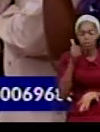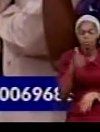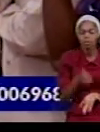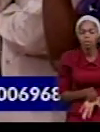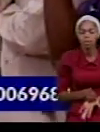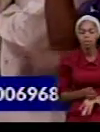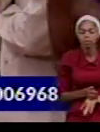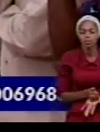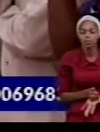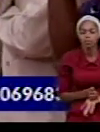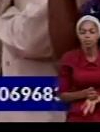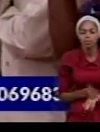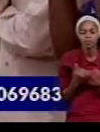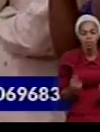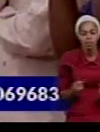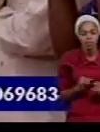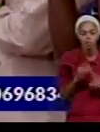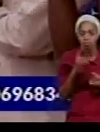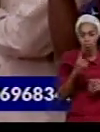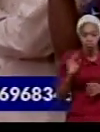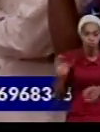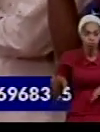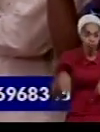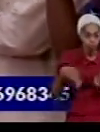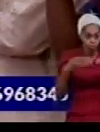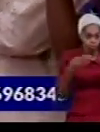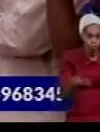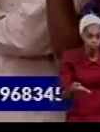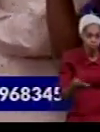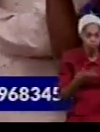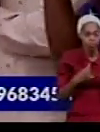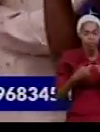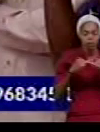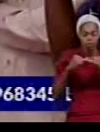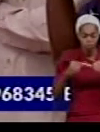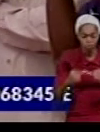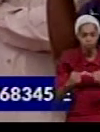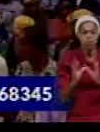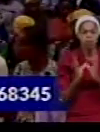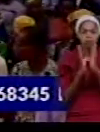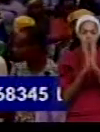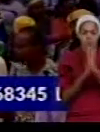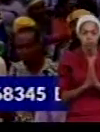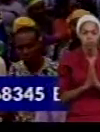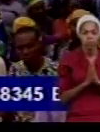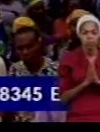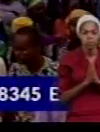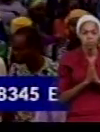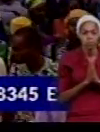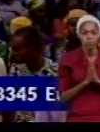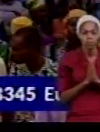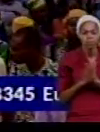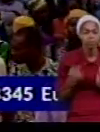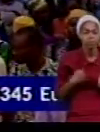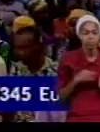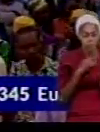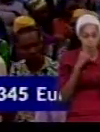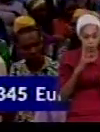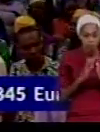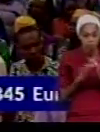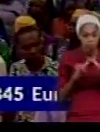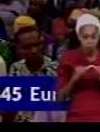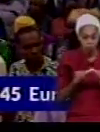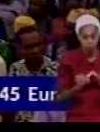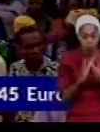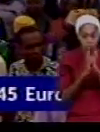Amen. Please open your eyes and drop your offerings and remain in the mood of prayer. We are still praying.